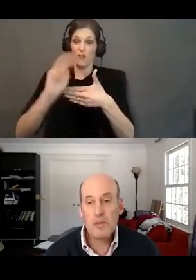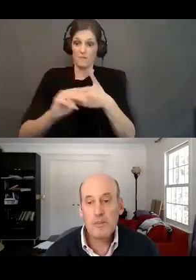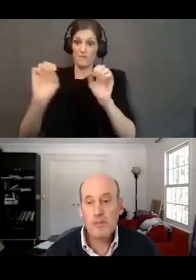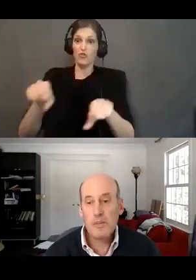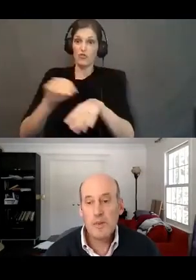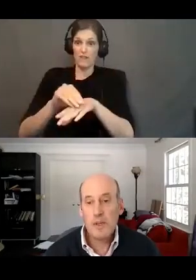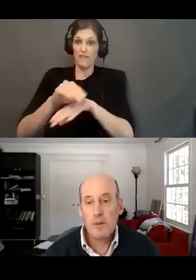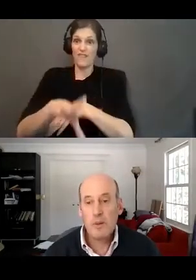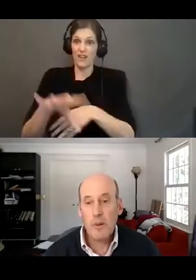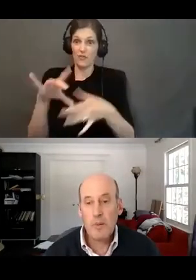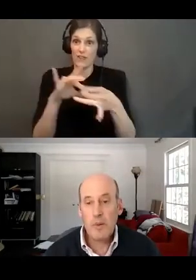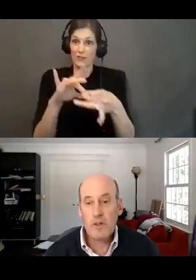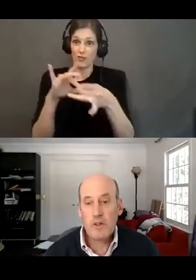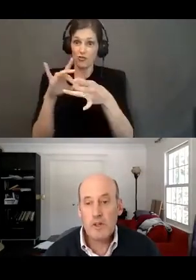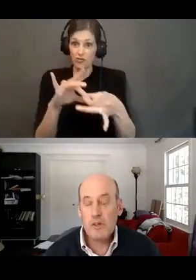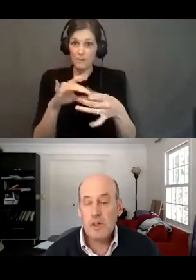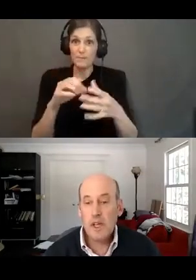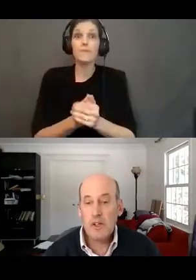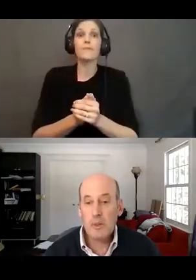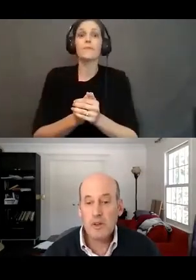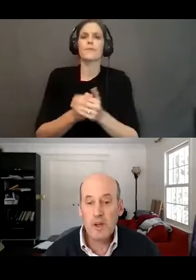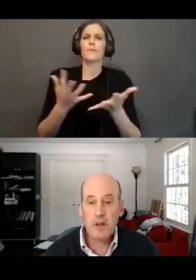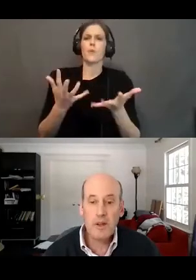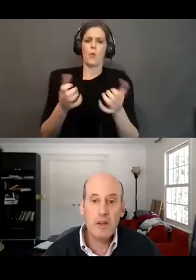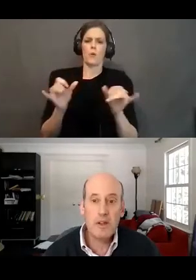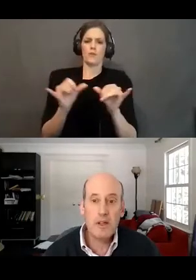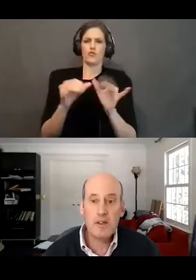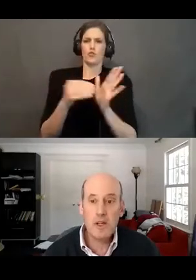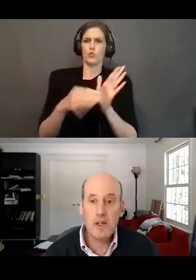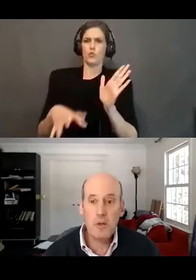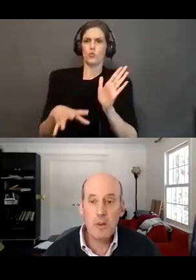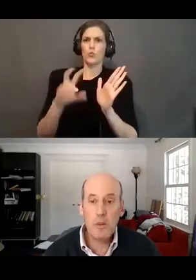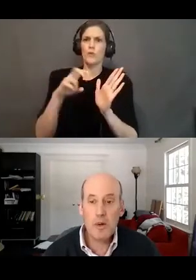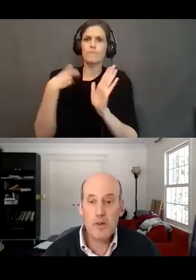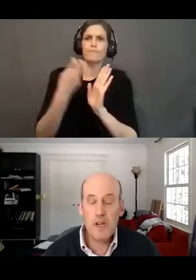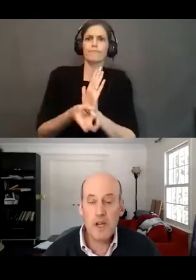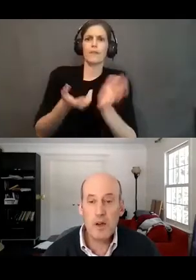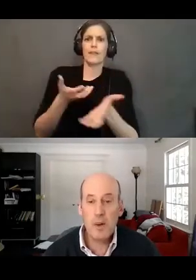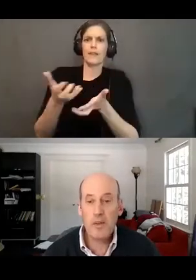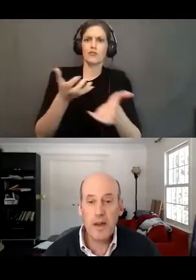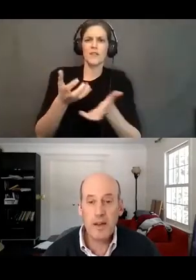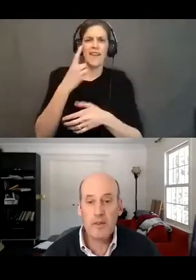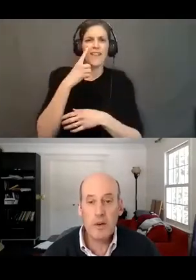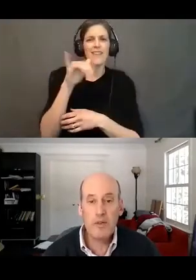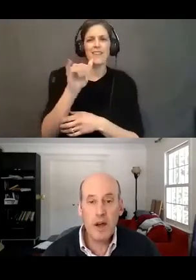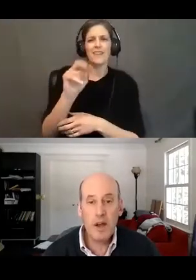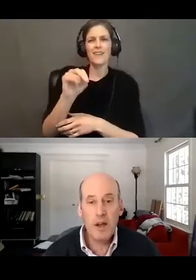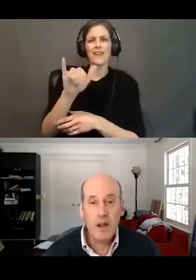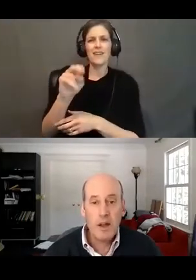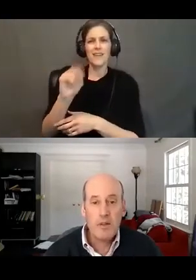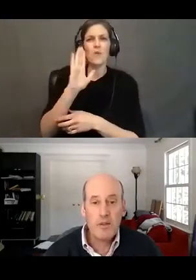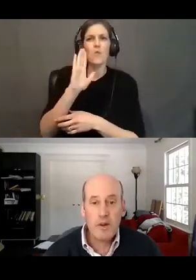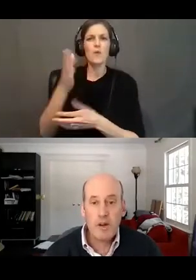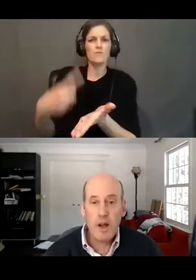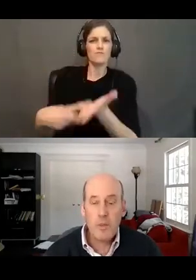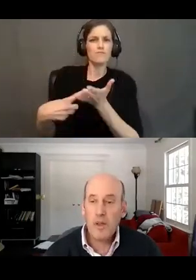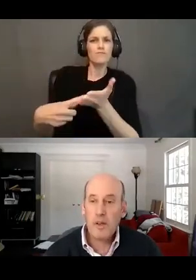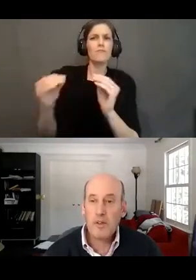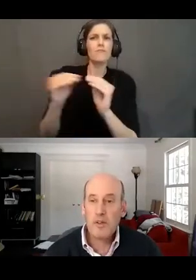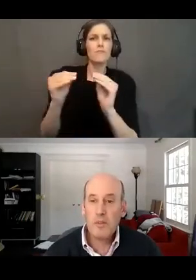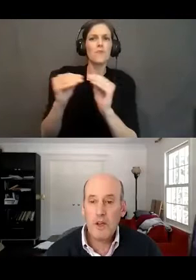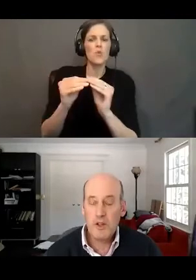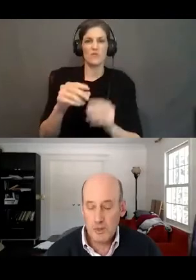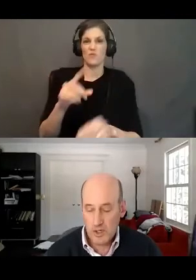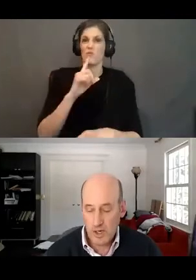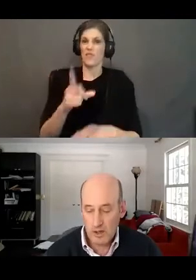relationships. We'll want to measure student engagement, and I think Yanyan's going to have a bit more to say about that. So we've got some very